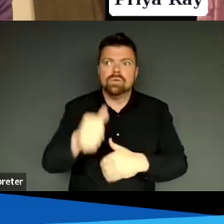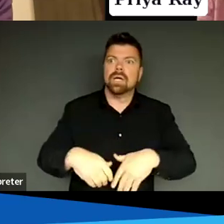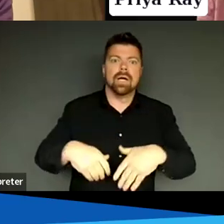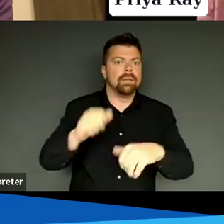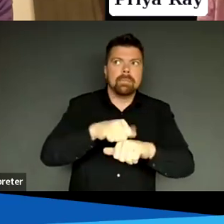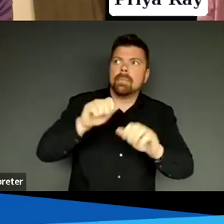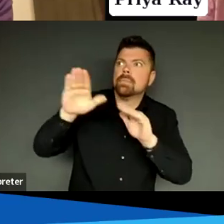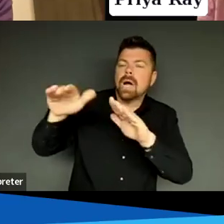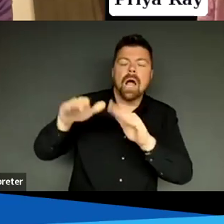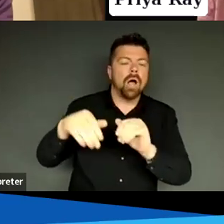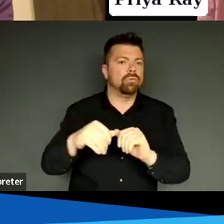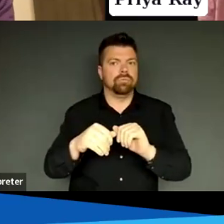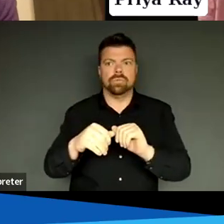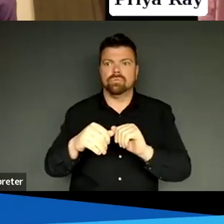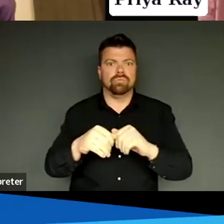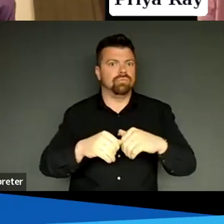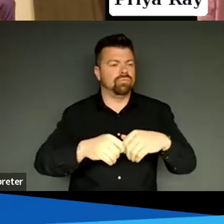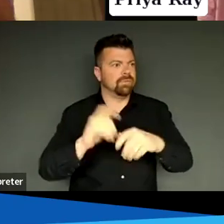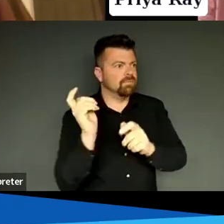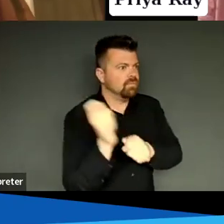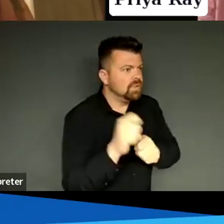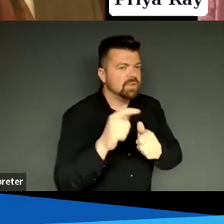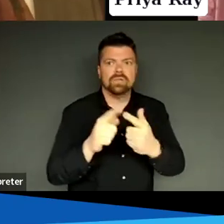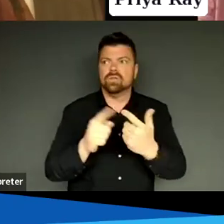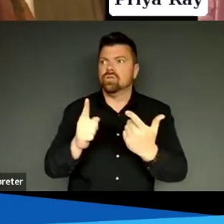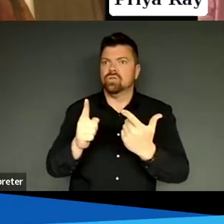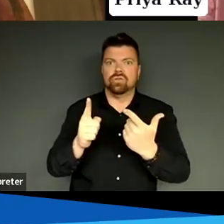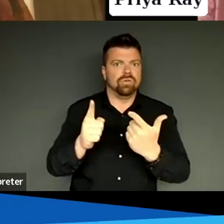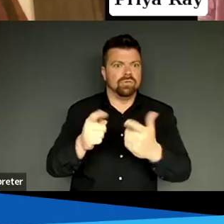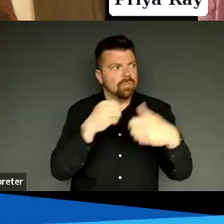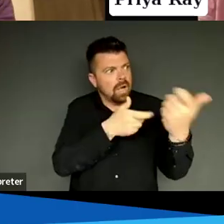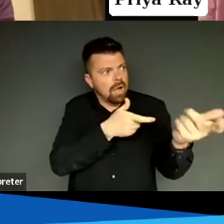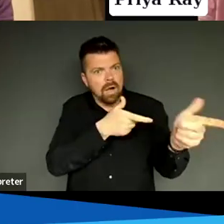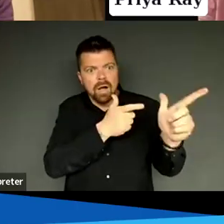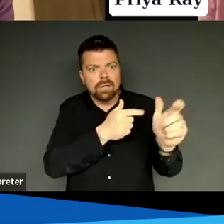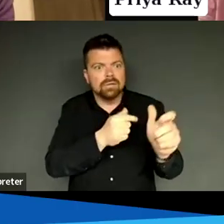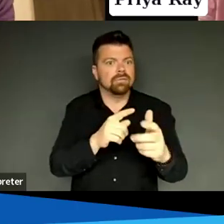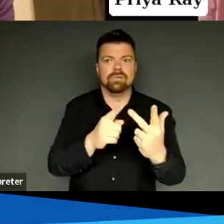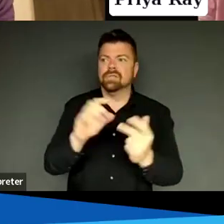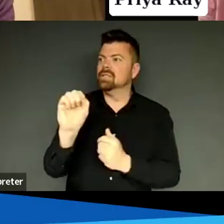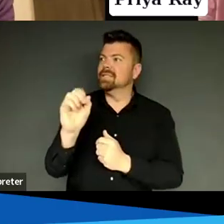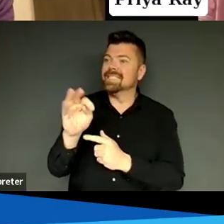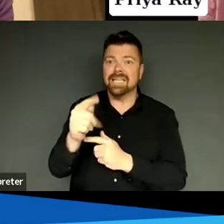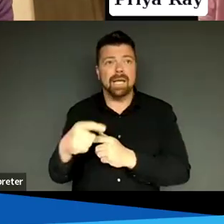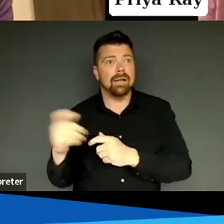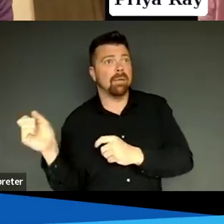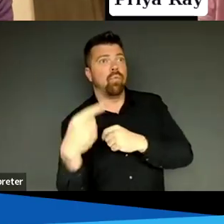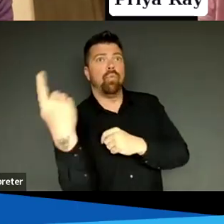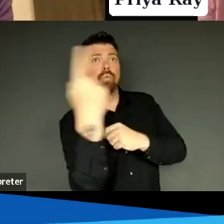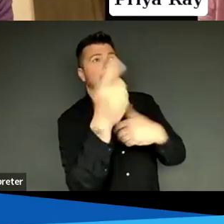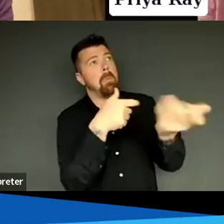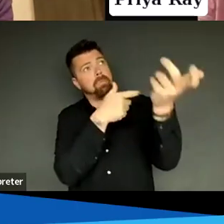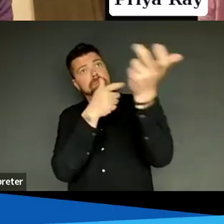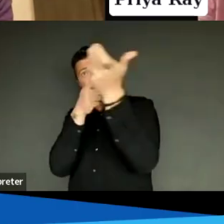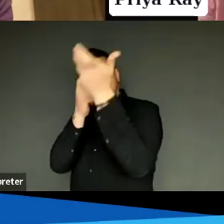ski shooting and stuff like that that we normally wouldn't be able to do on our own. But I think it's very important